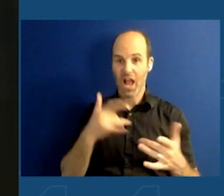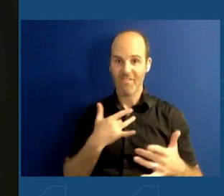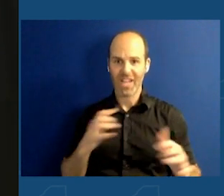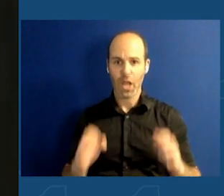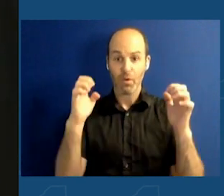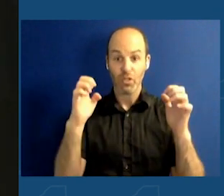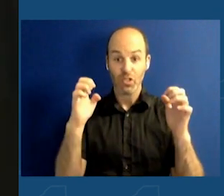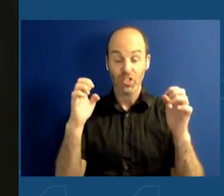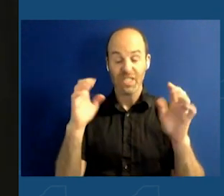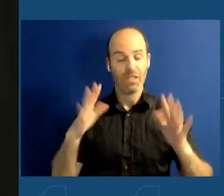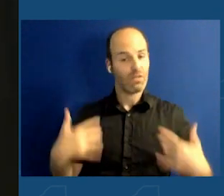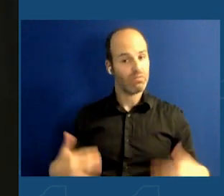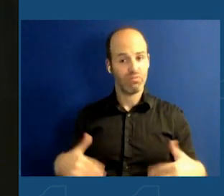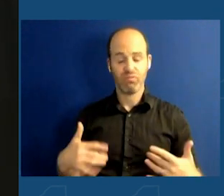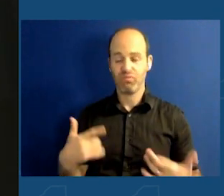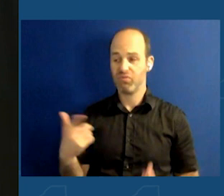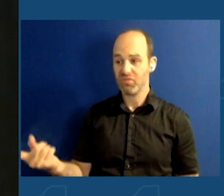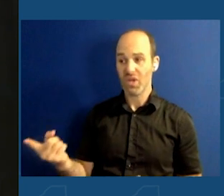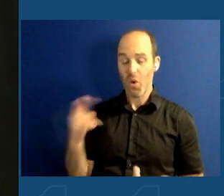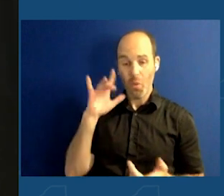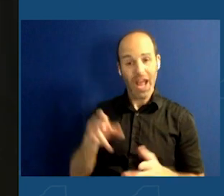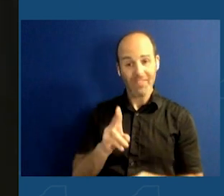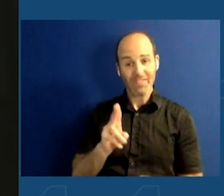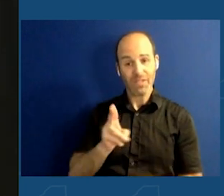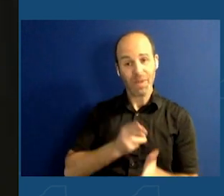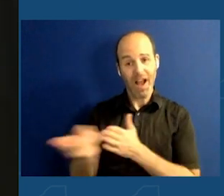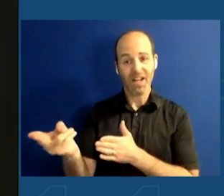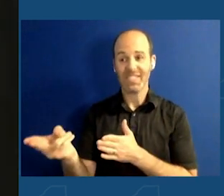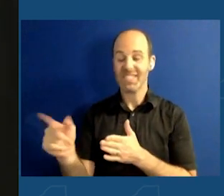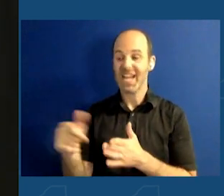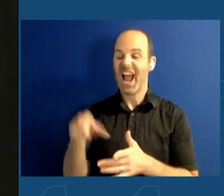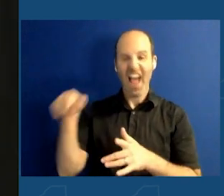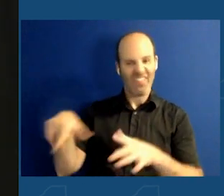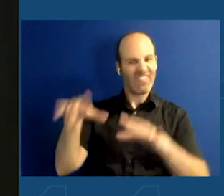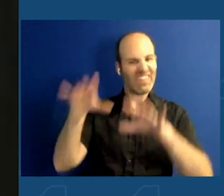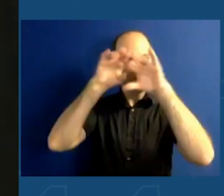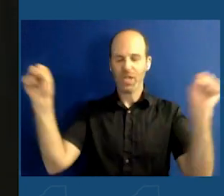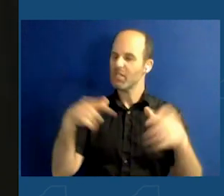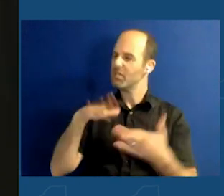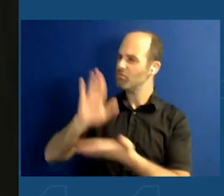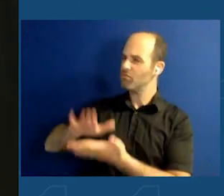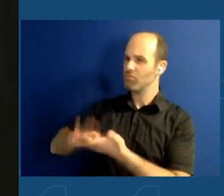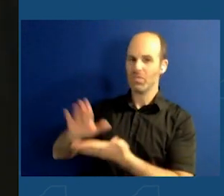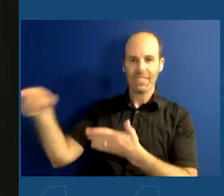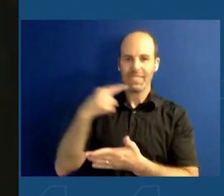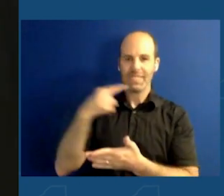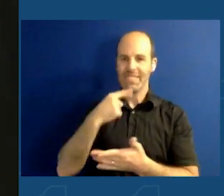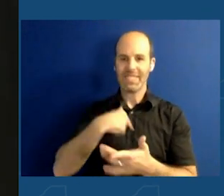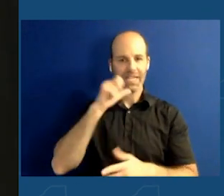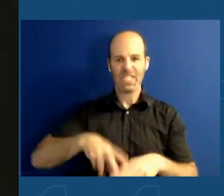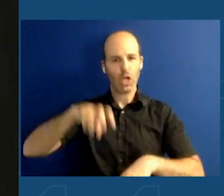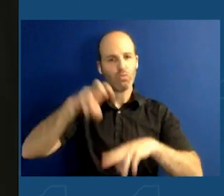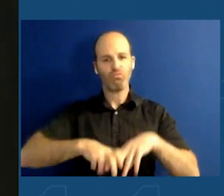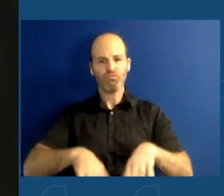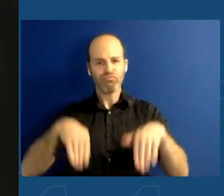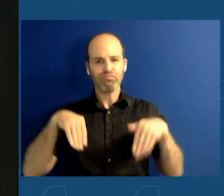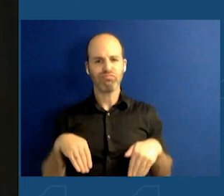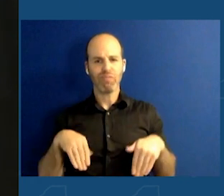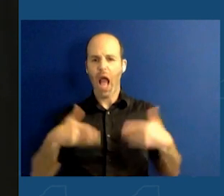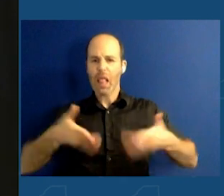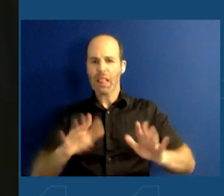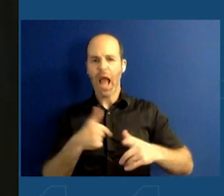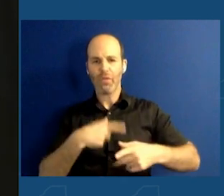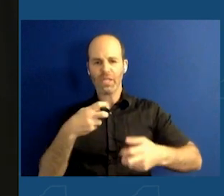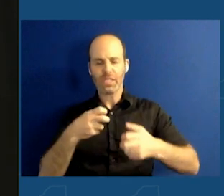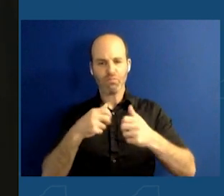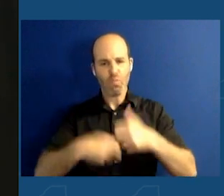This president has made it clear that he was not going to sit on the sidelines and allow this national problem to continue. And that is